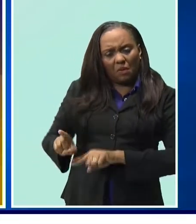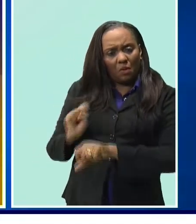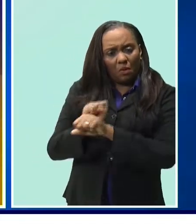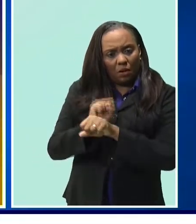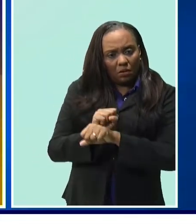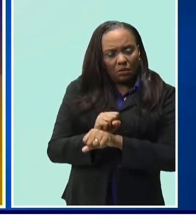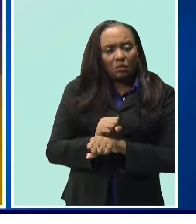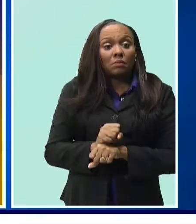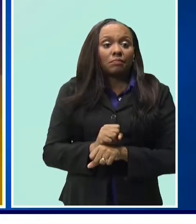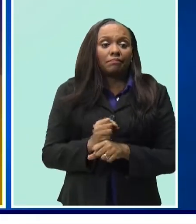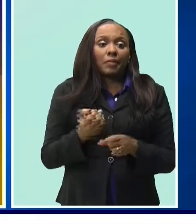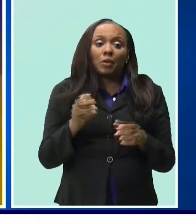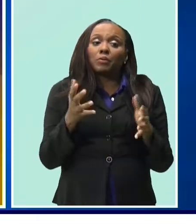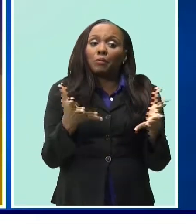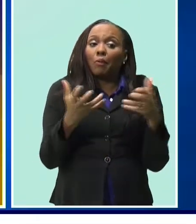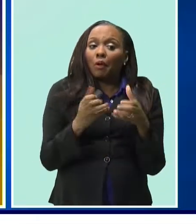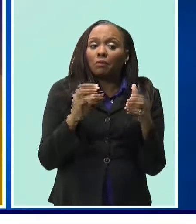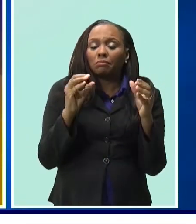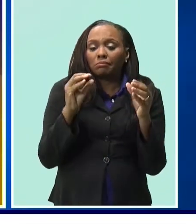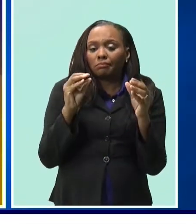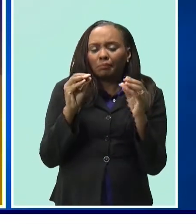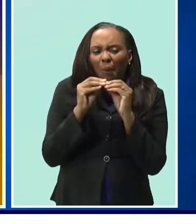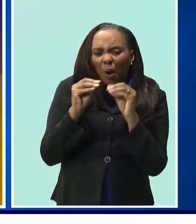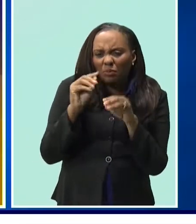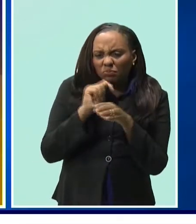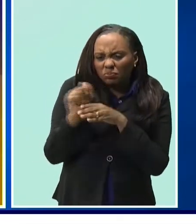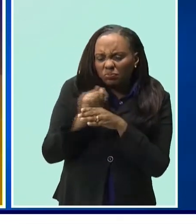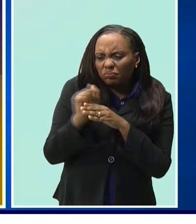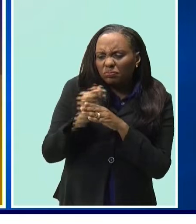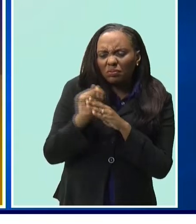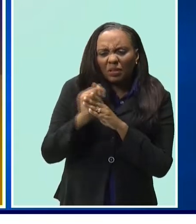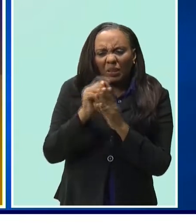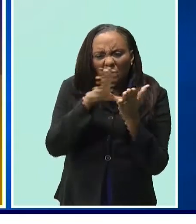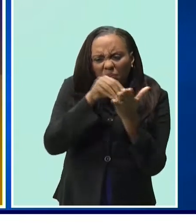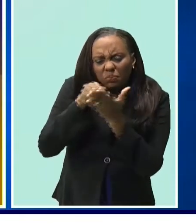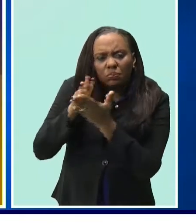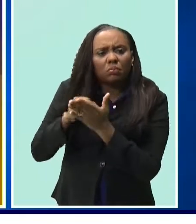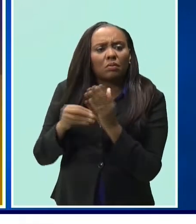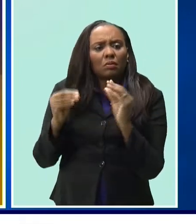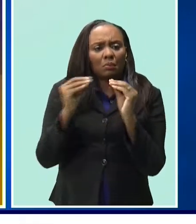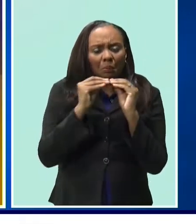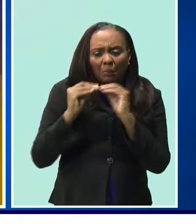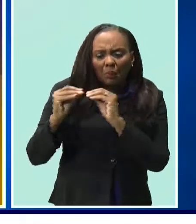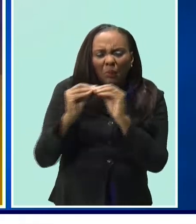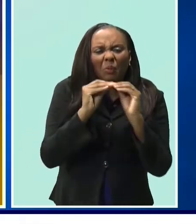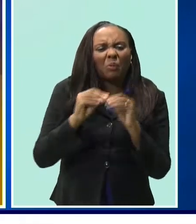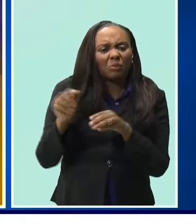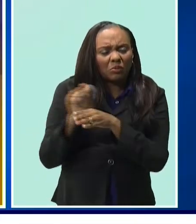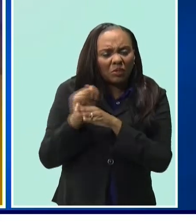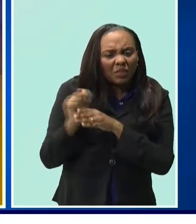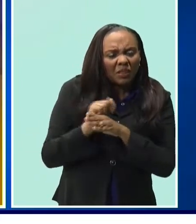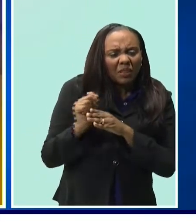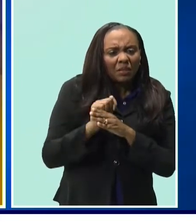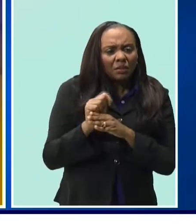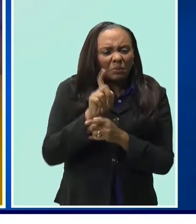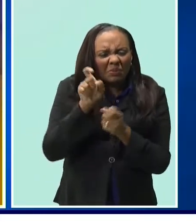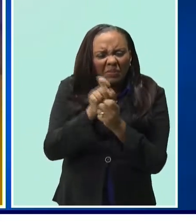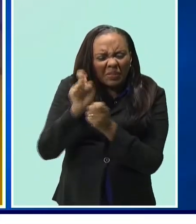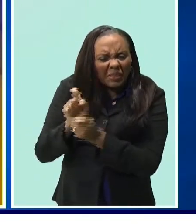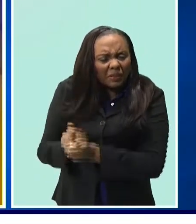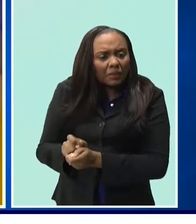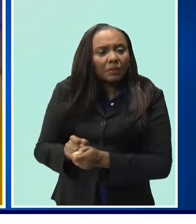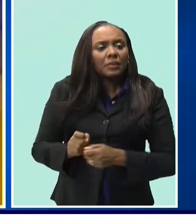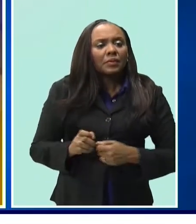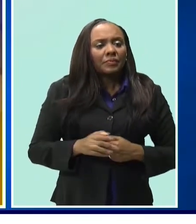would respond very quickly and very specifically to what those needs are.